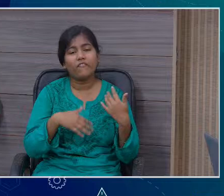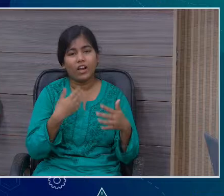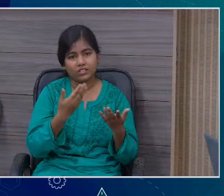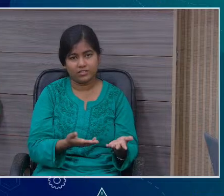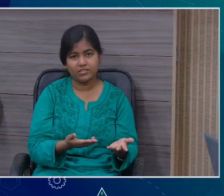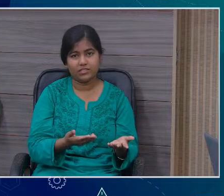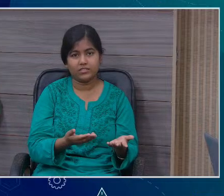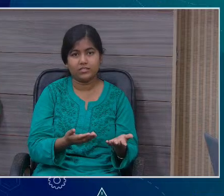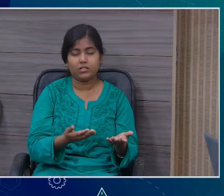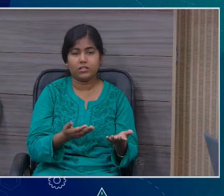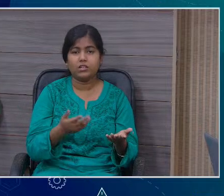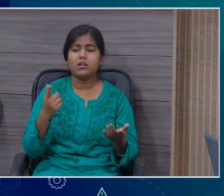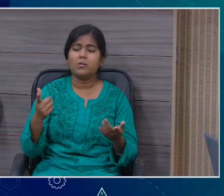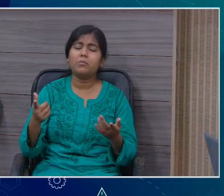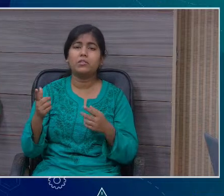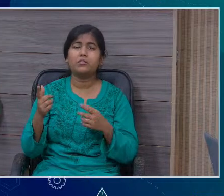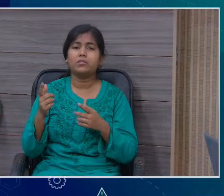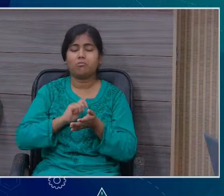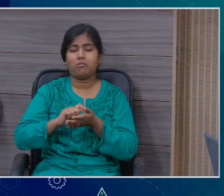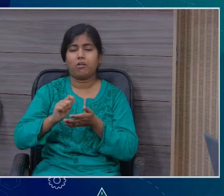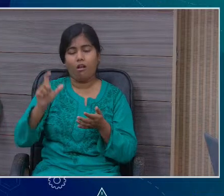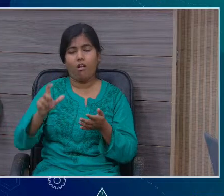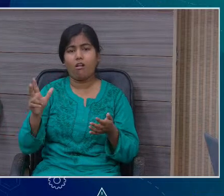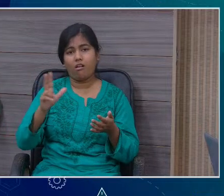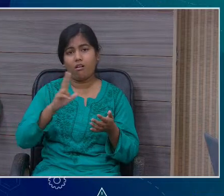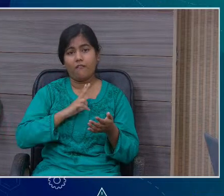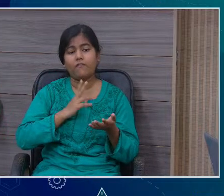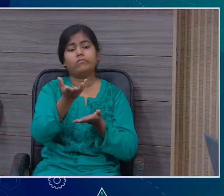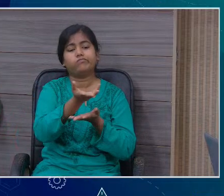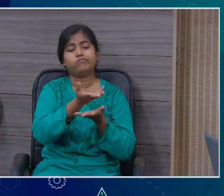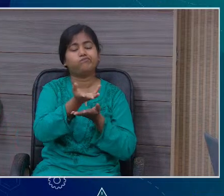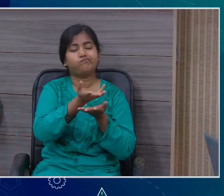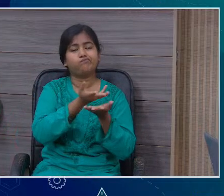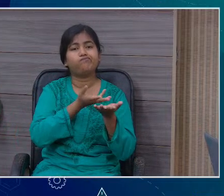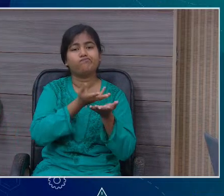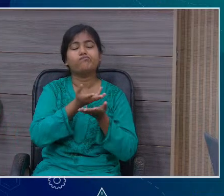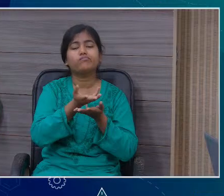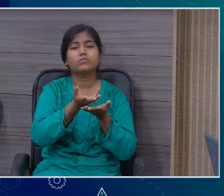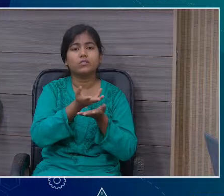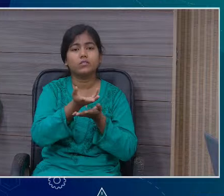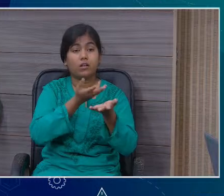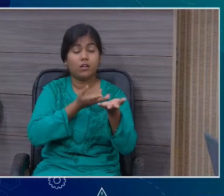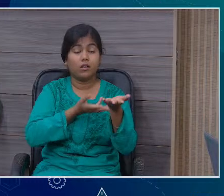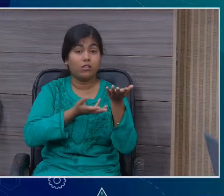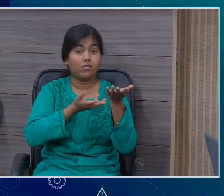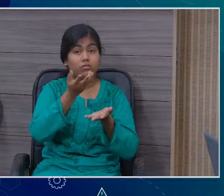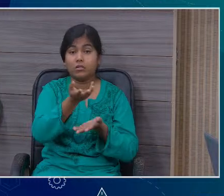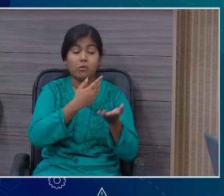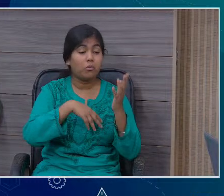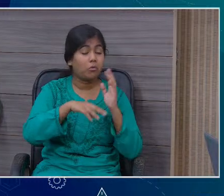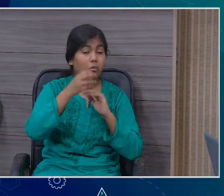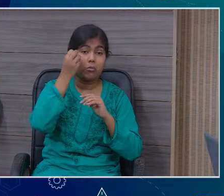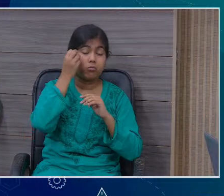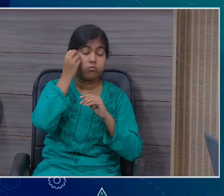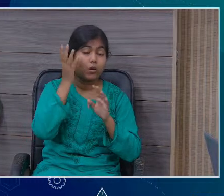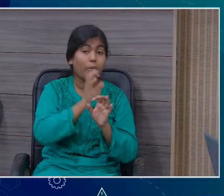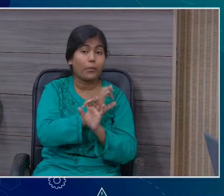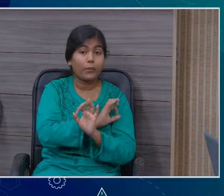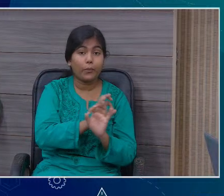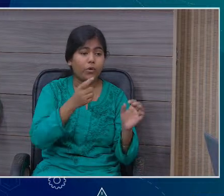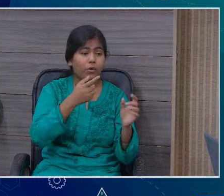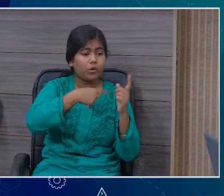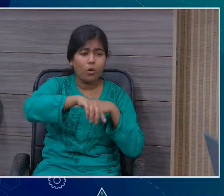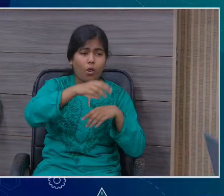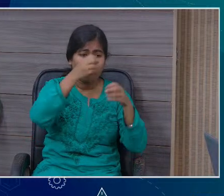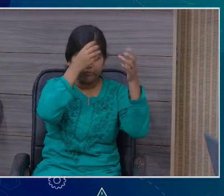writer is trying to tell us here is that when he interacted with their family did not have any knowledge of what they are doing. They were